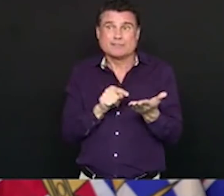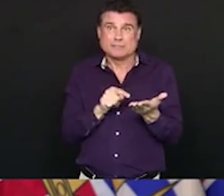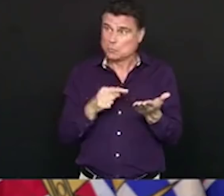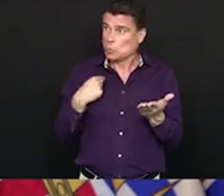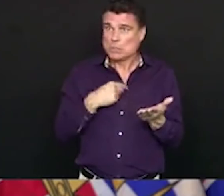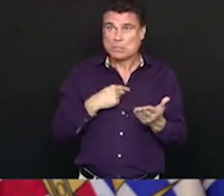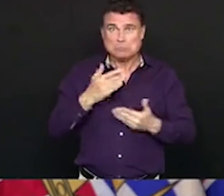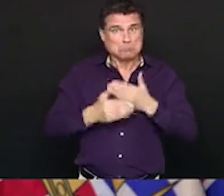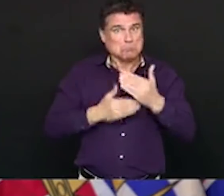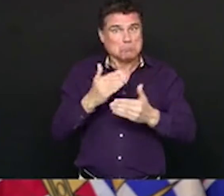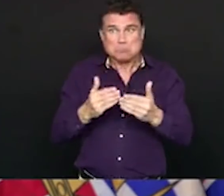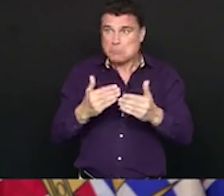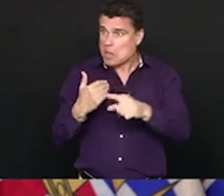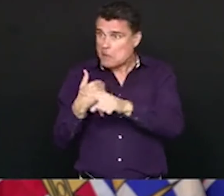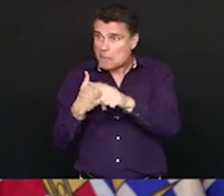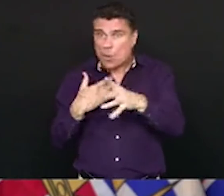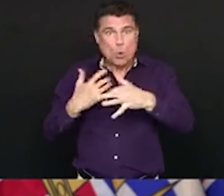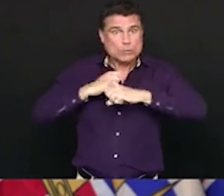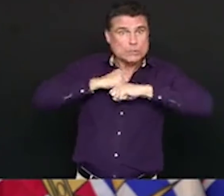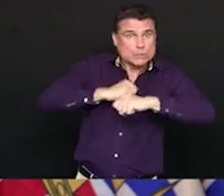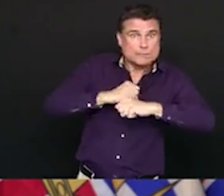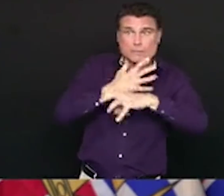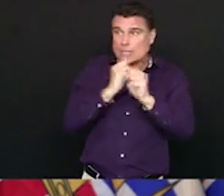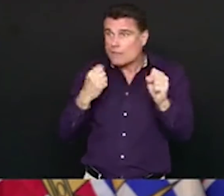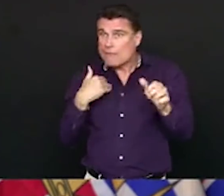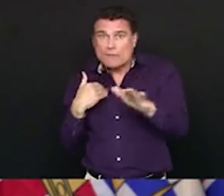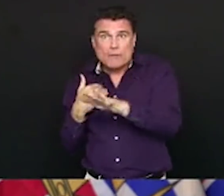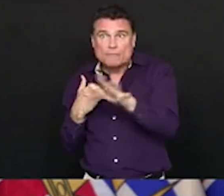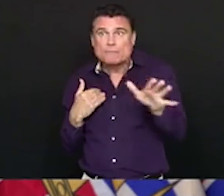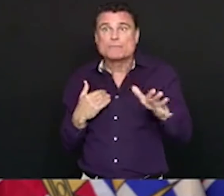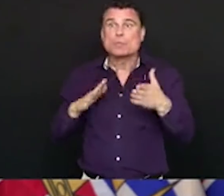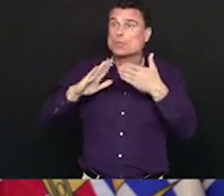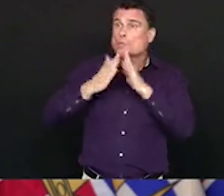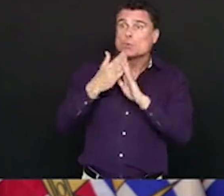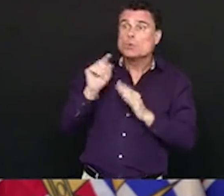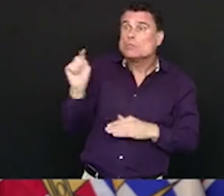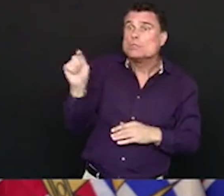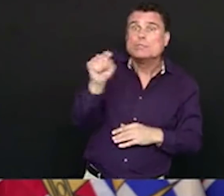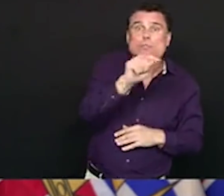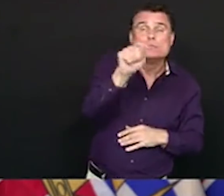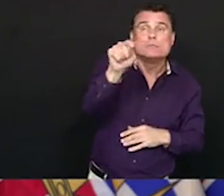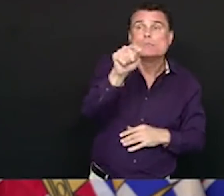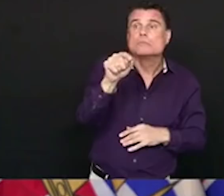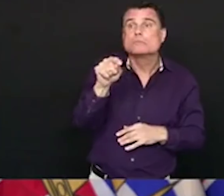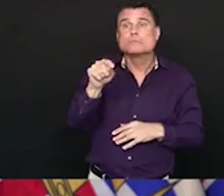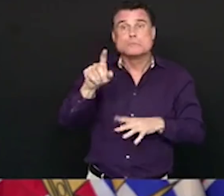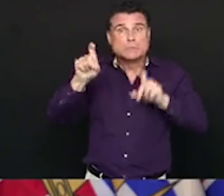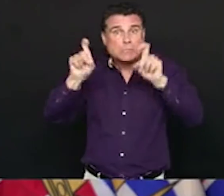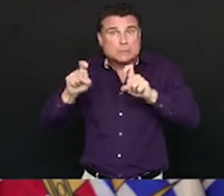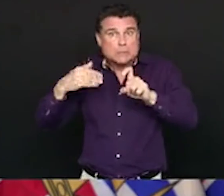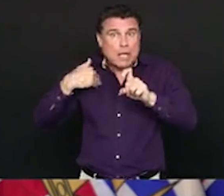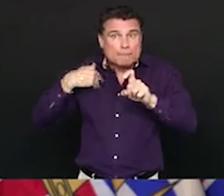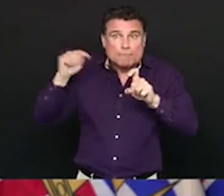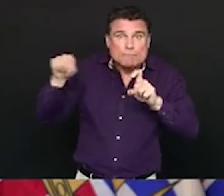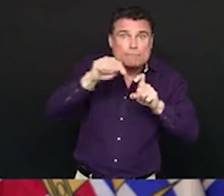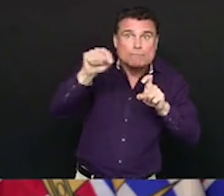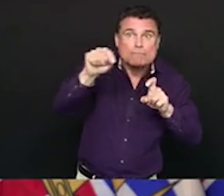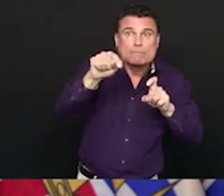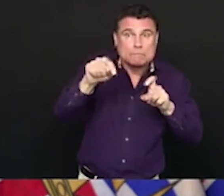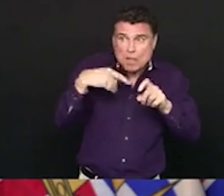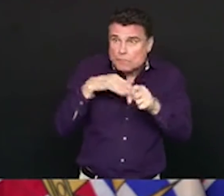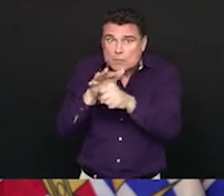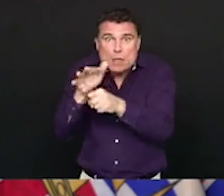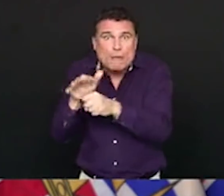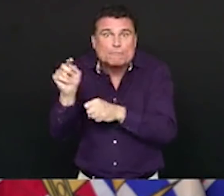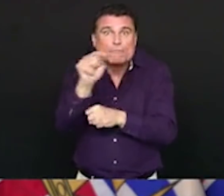know, how secure we are with our testing capacity, which has been, as we have reported here in BC,